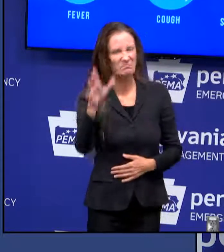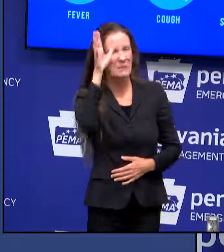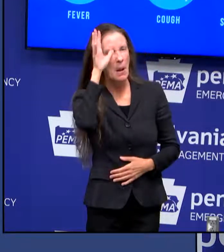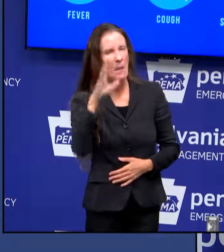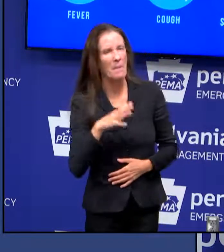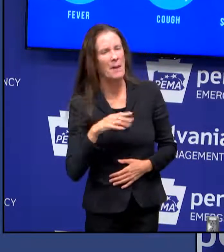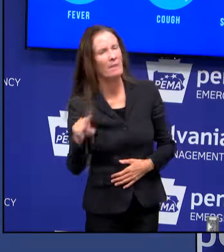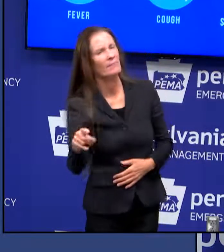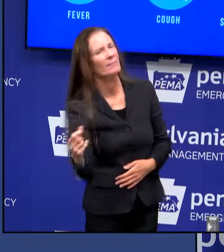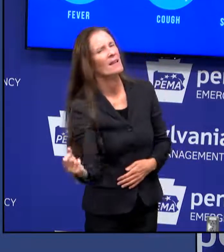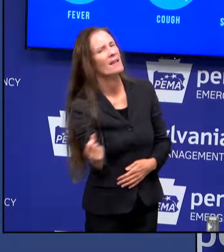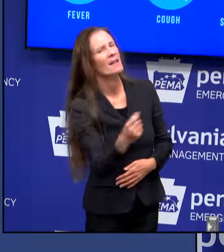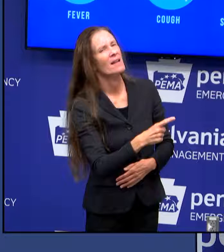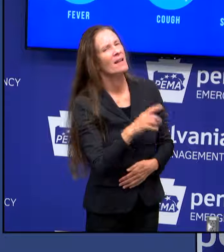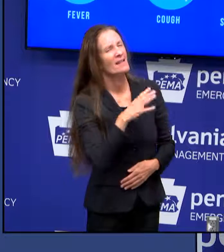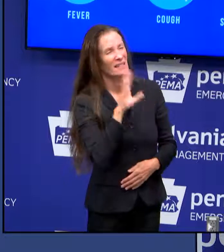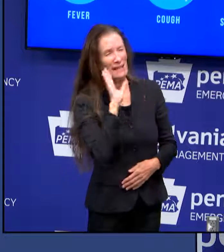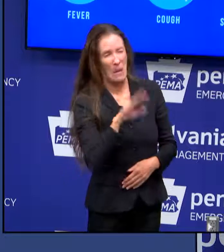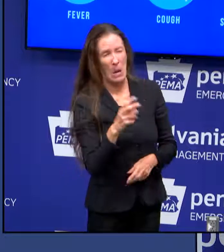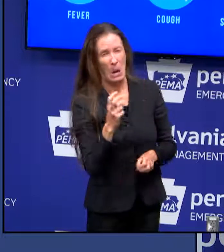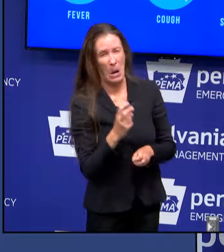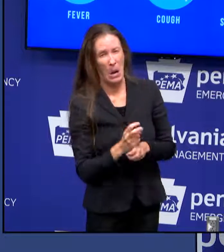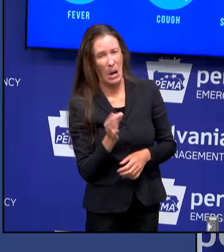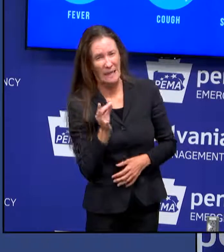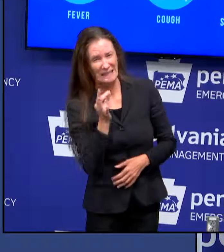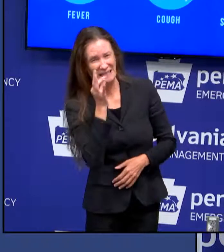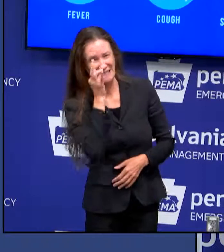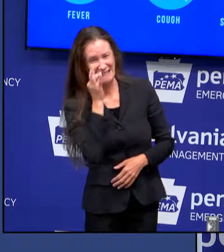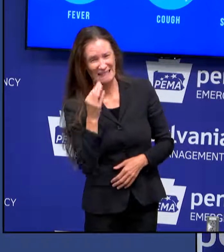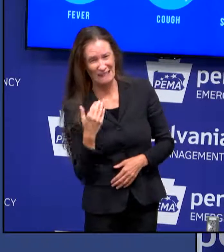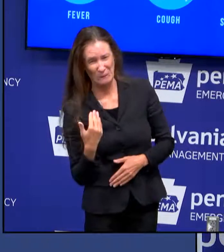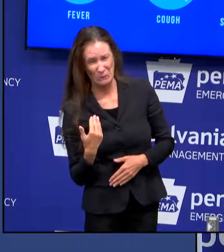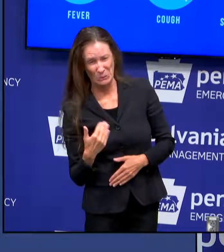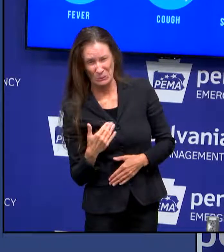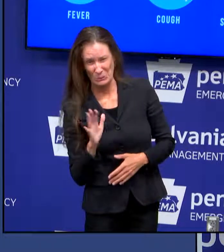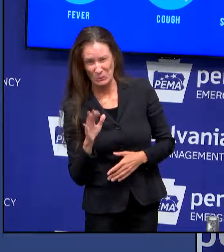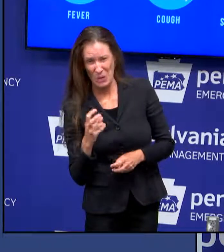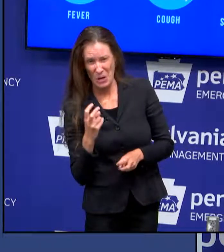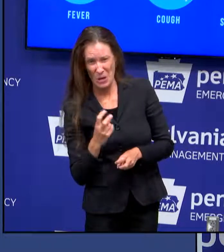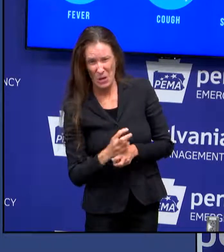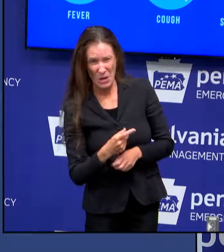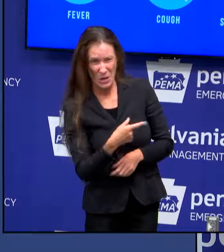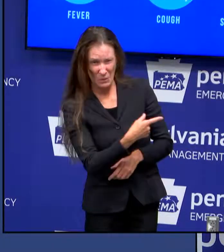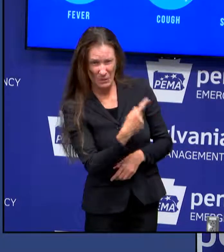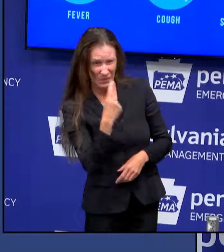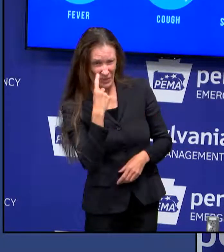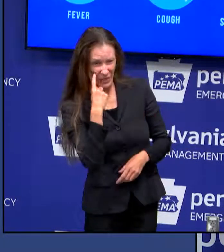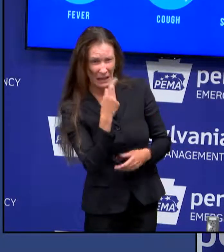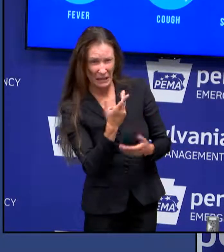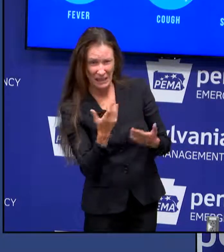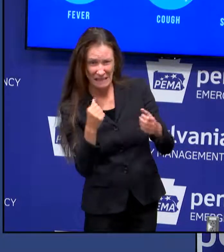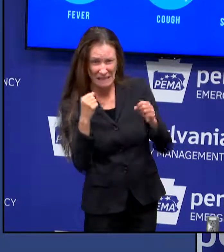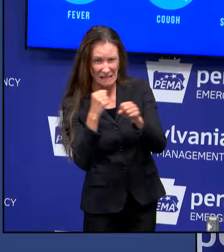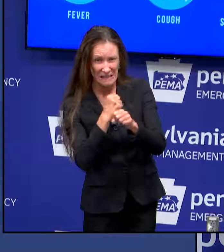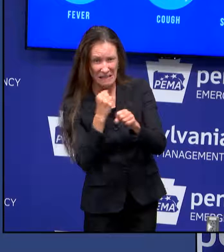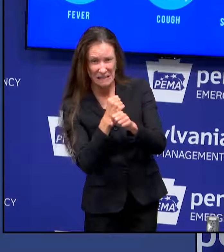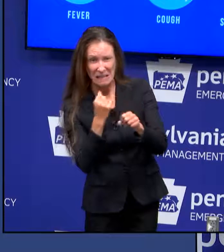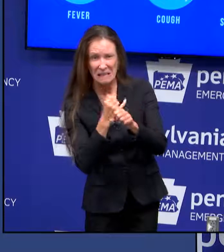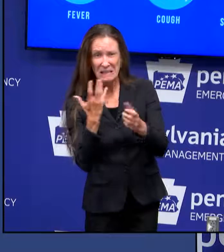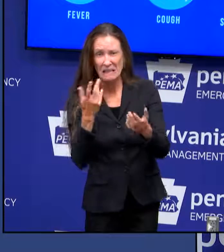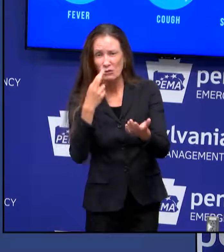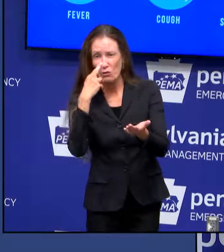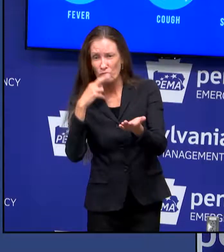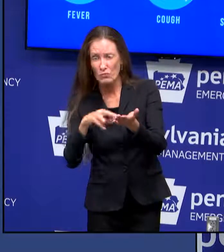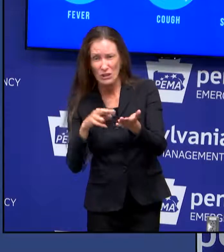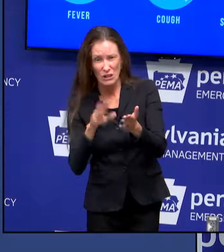to self-administer. Do you have data on how, is it any worse or any better, as comparably good as having a nurse or doctor do it, as opposed